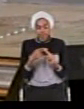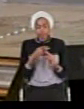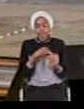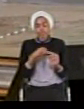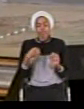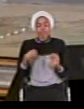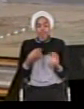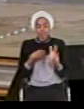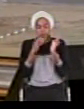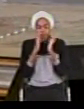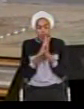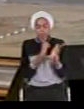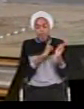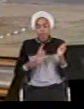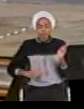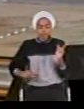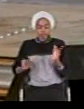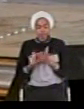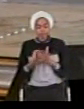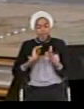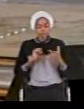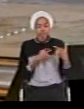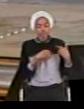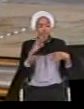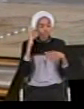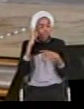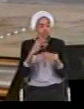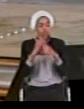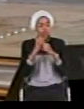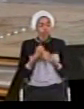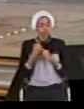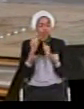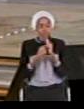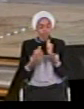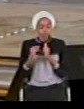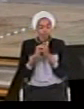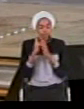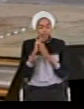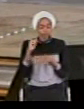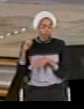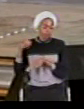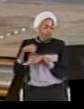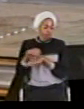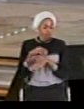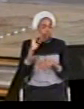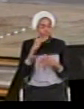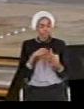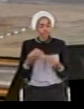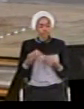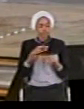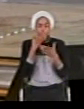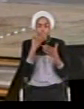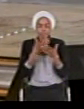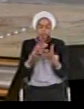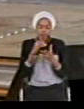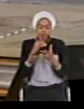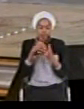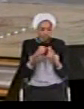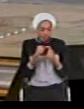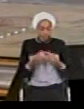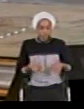And we pray, Lord, that our hearts will receive everything you are sending, and it will do good in every life